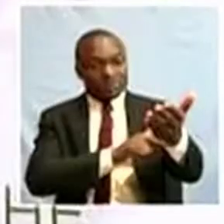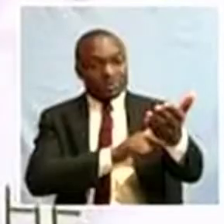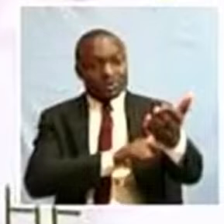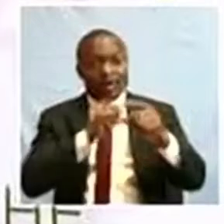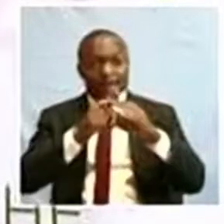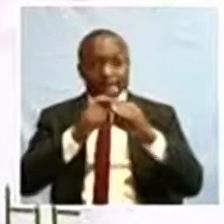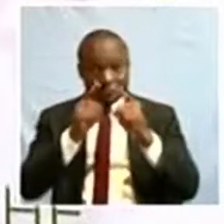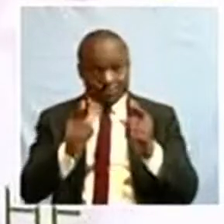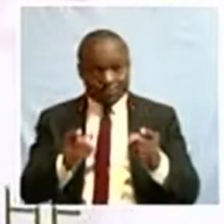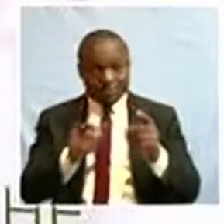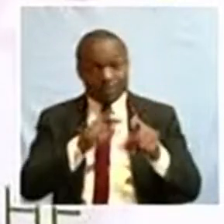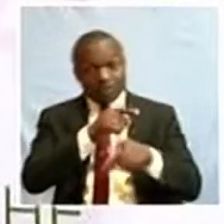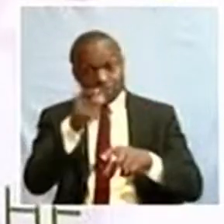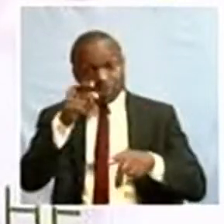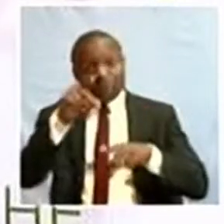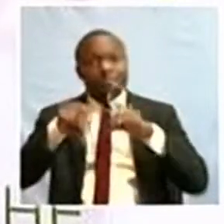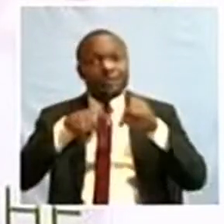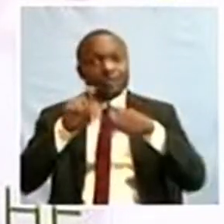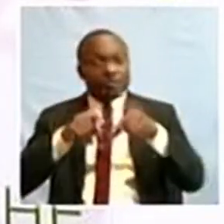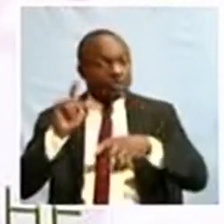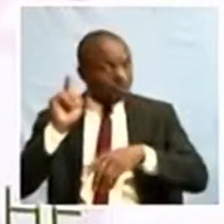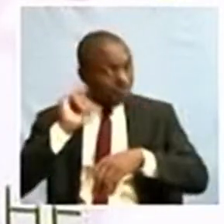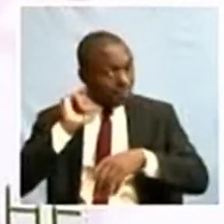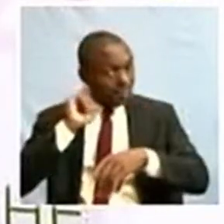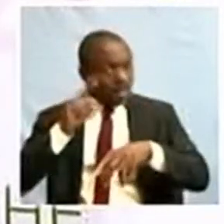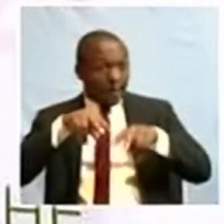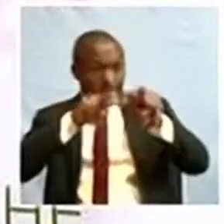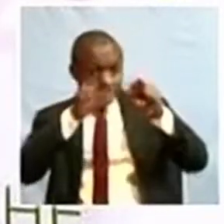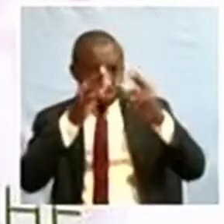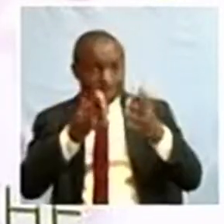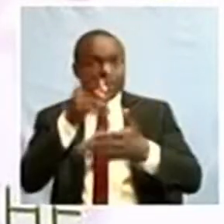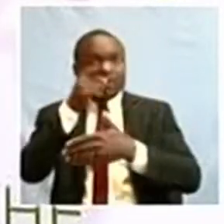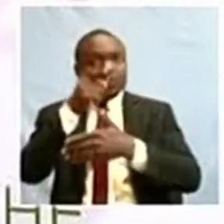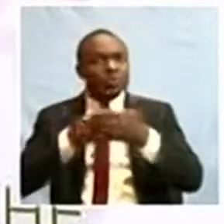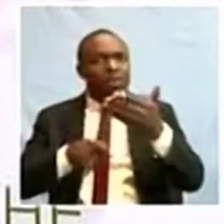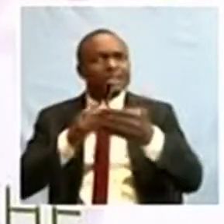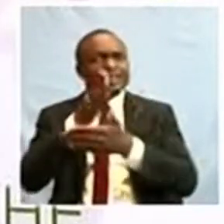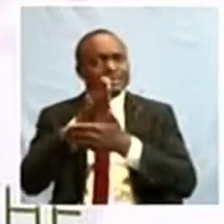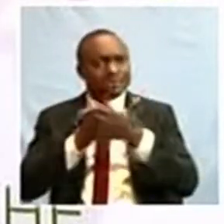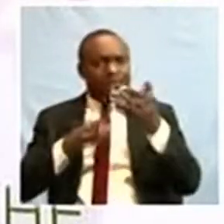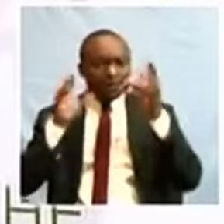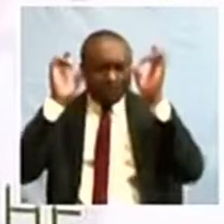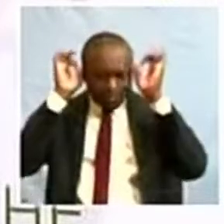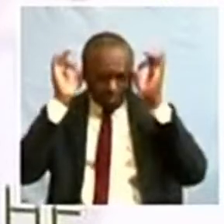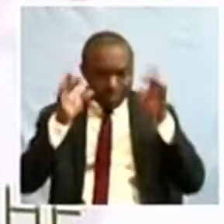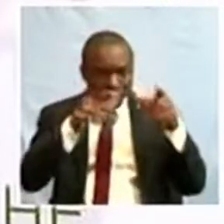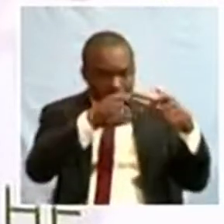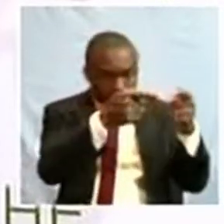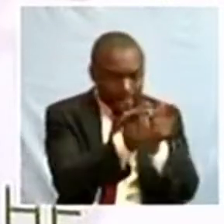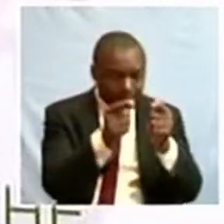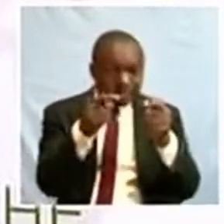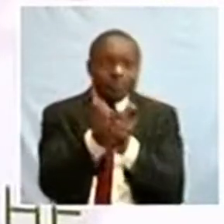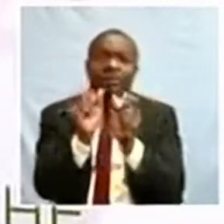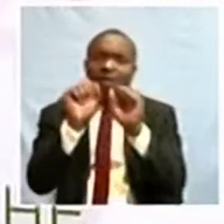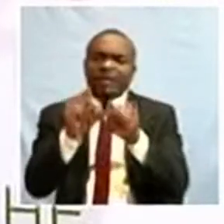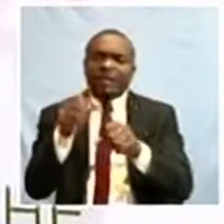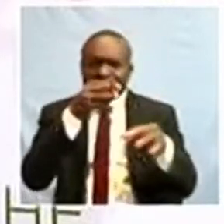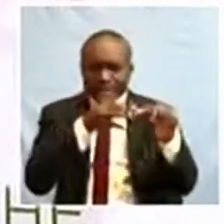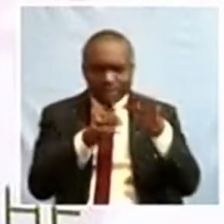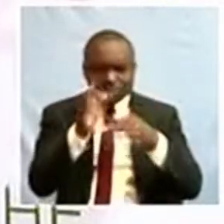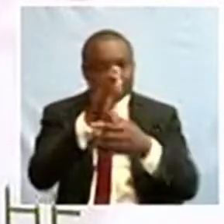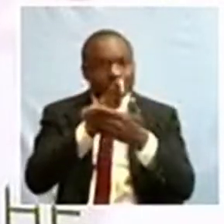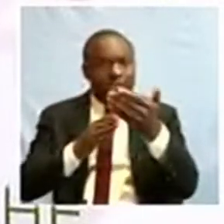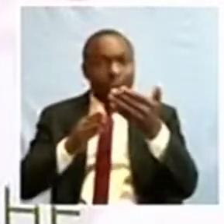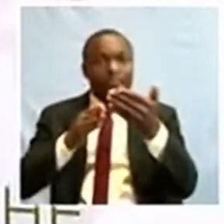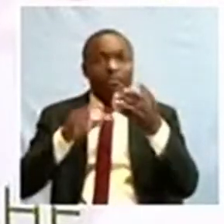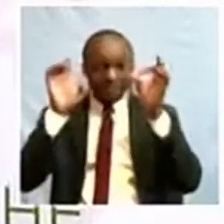for the sake of our listener and our viewer out there, what could be some of the risks that you classified? Would you be in a position just to highlight some of the